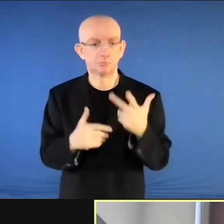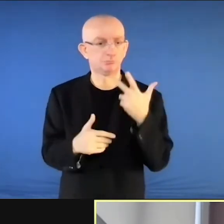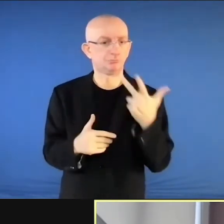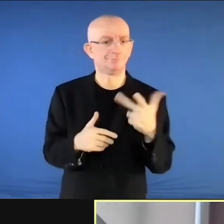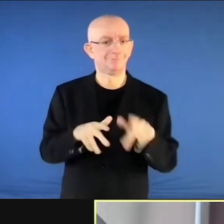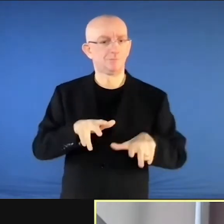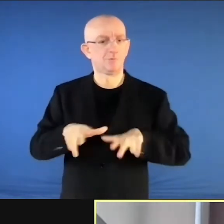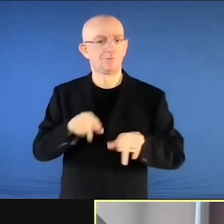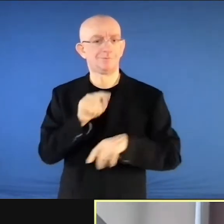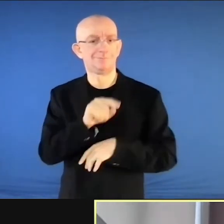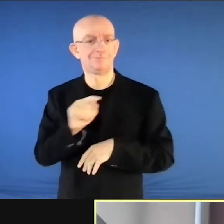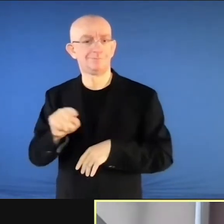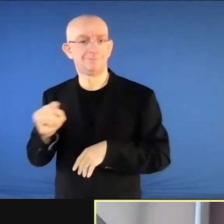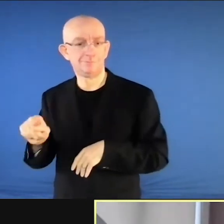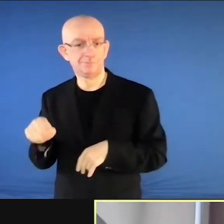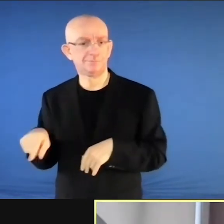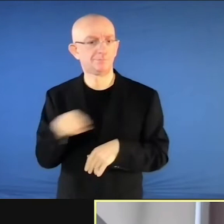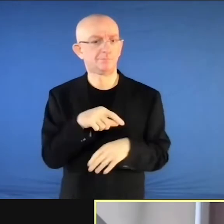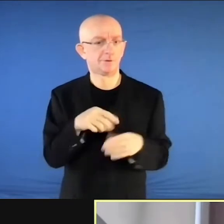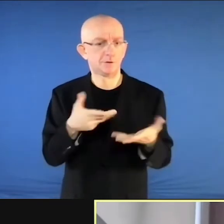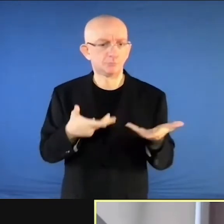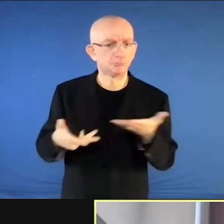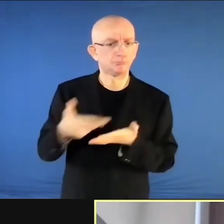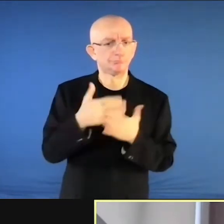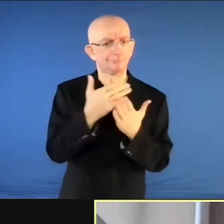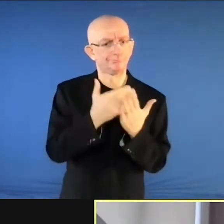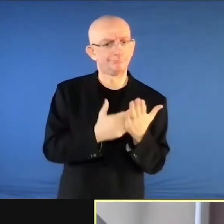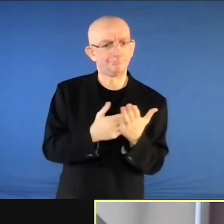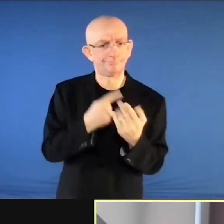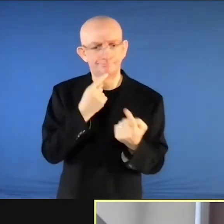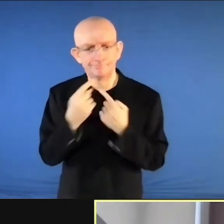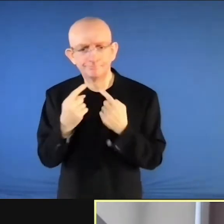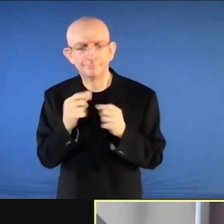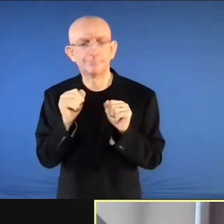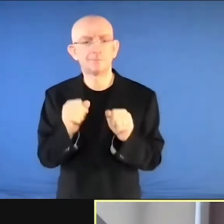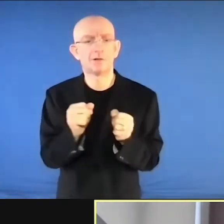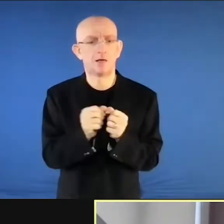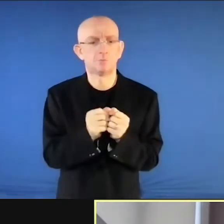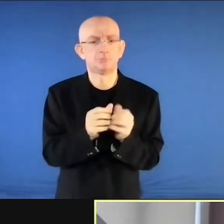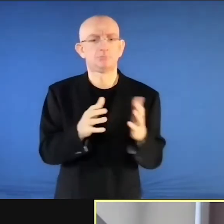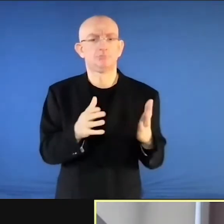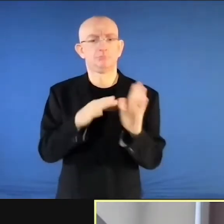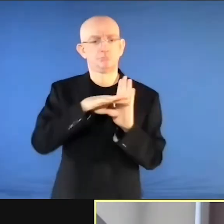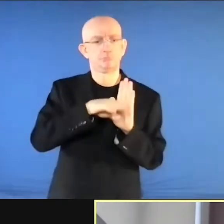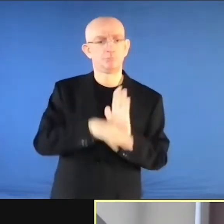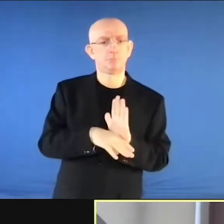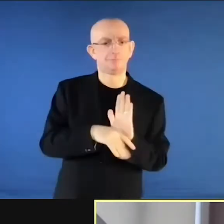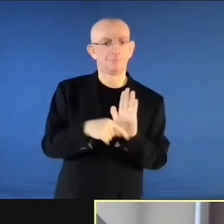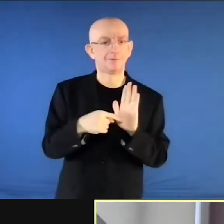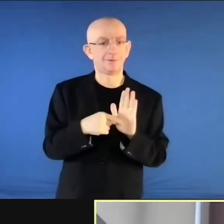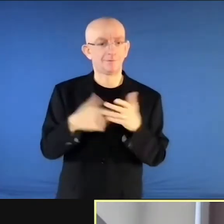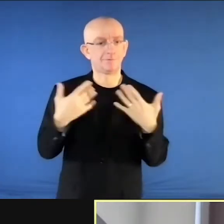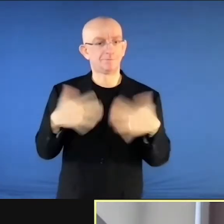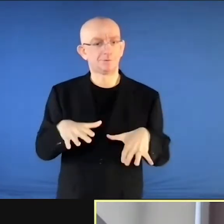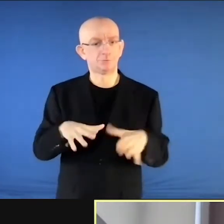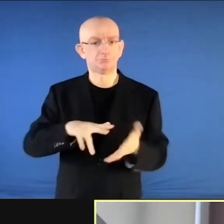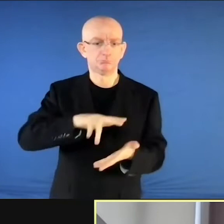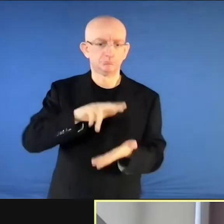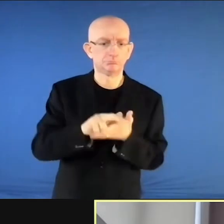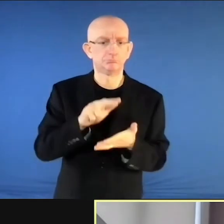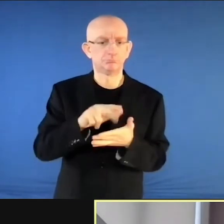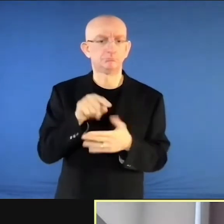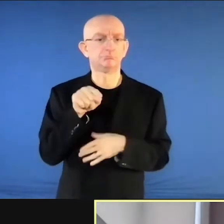years ago. So the process involved an incremental but collaborative and inclusive approach. And